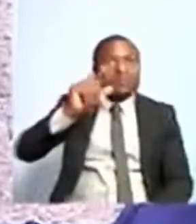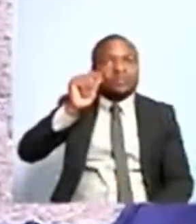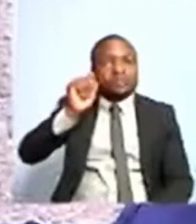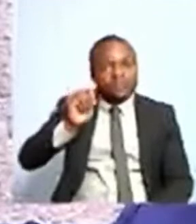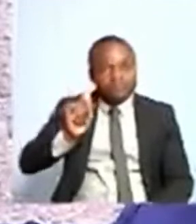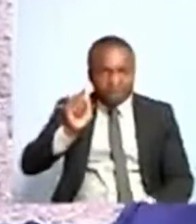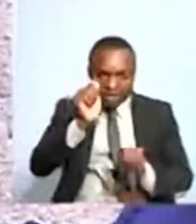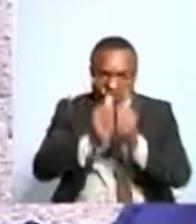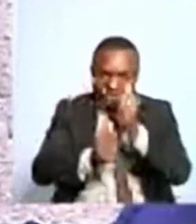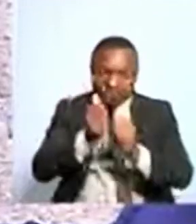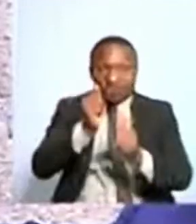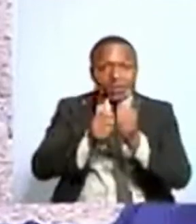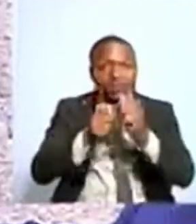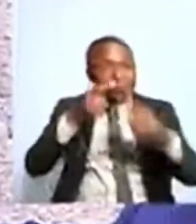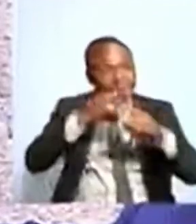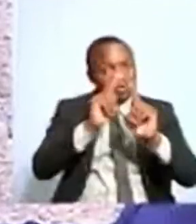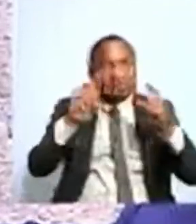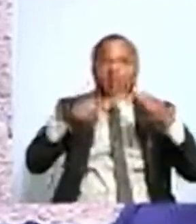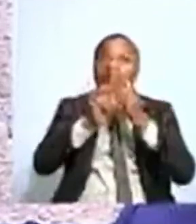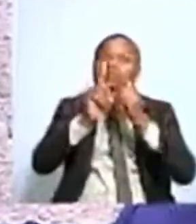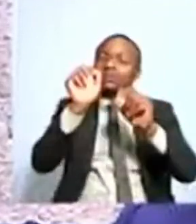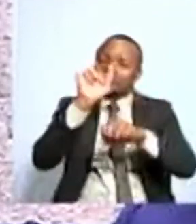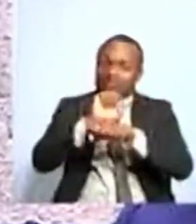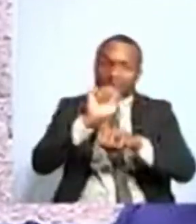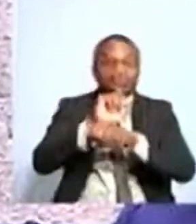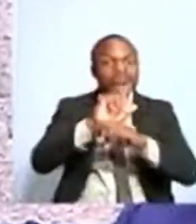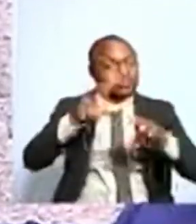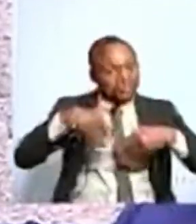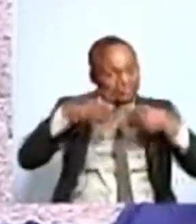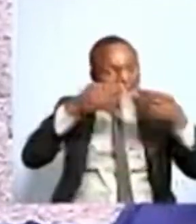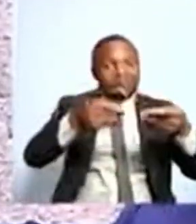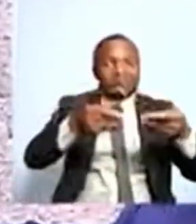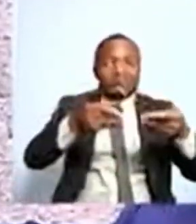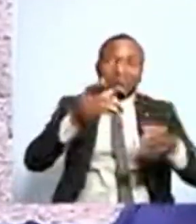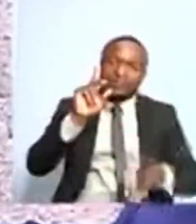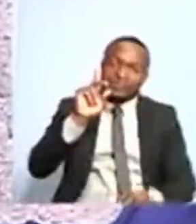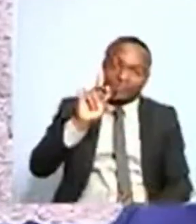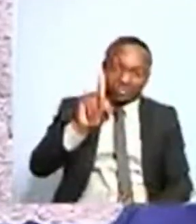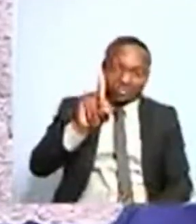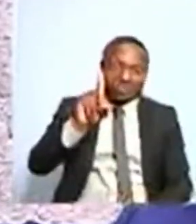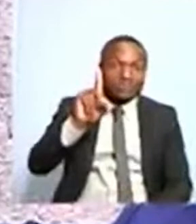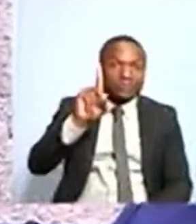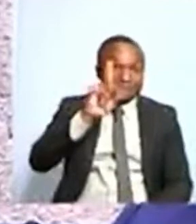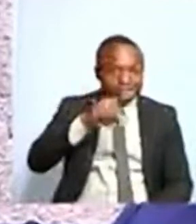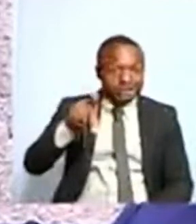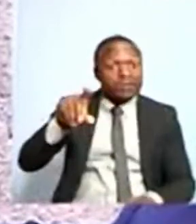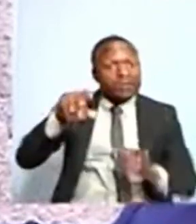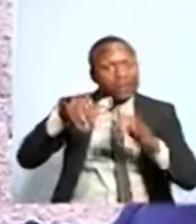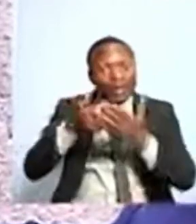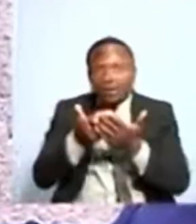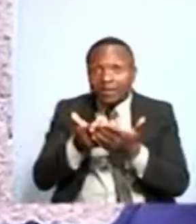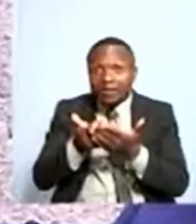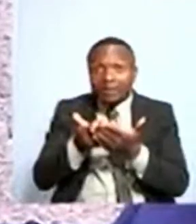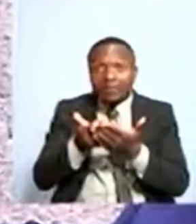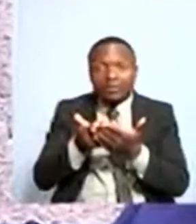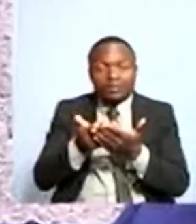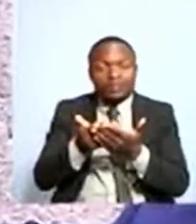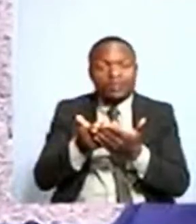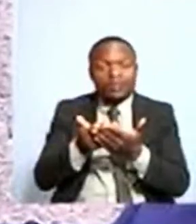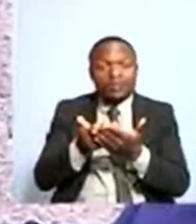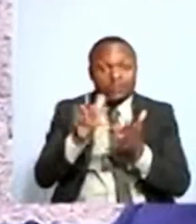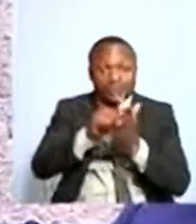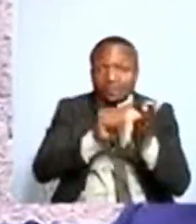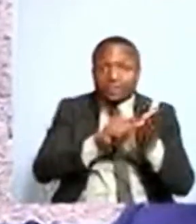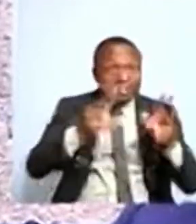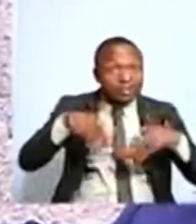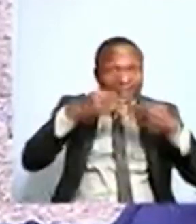is contradicting the specific functions that have been assigned to the DPP. How much more insulation can a law provide